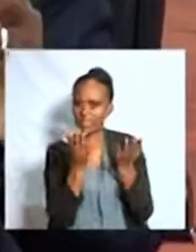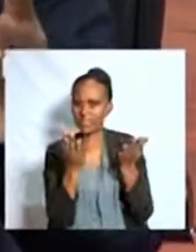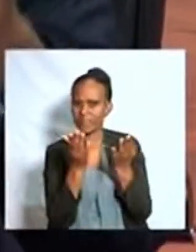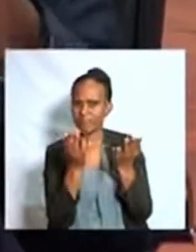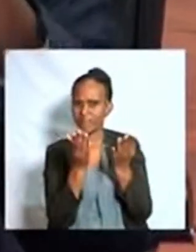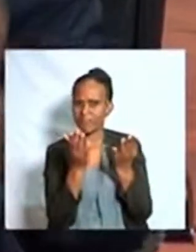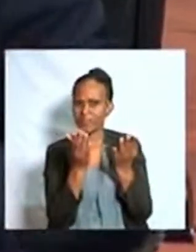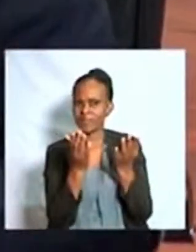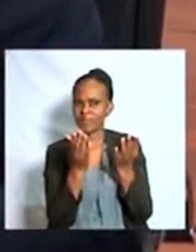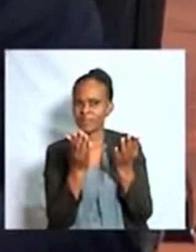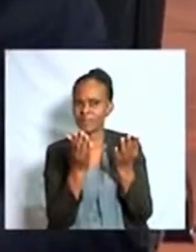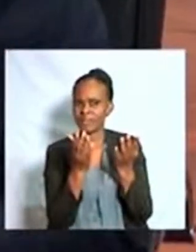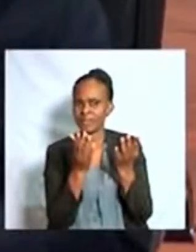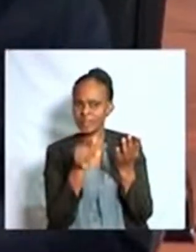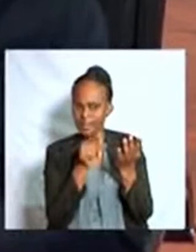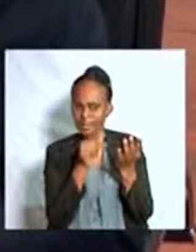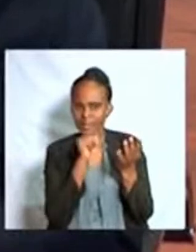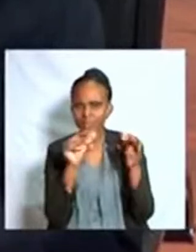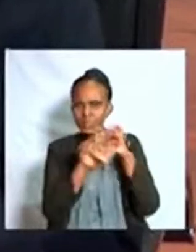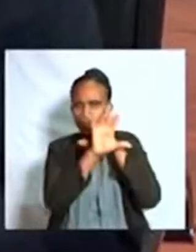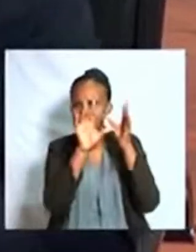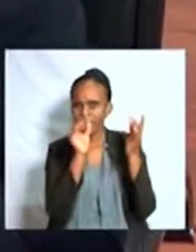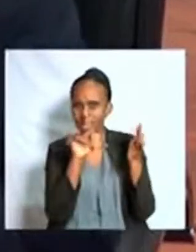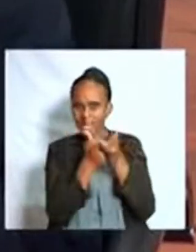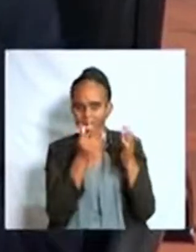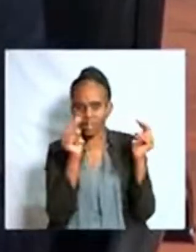I want to therefore manage not the meeting. clear how the contract.